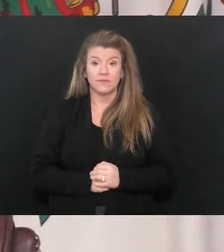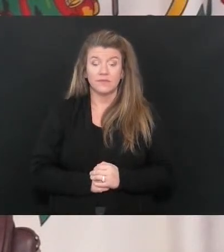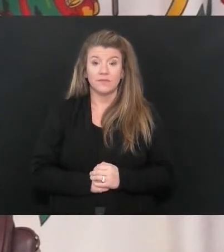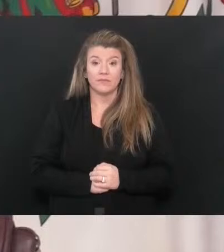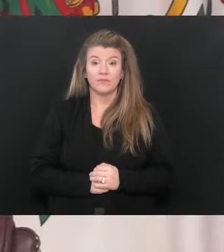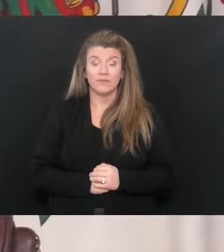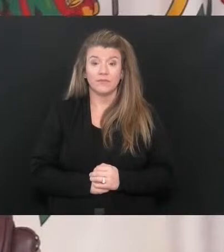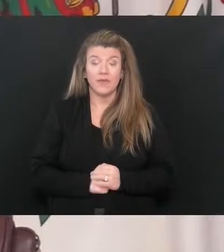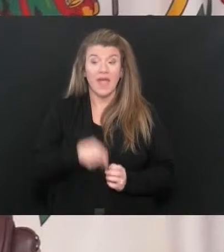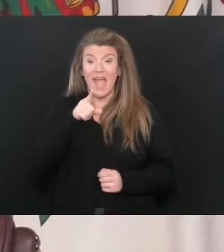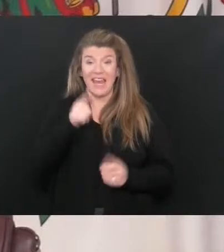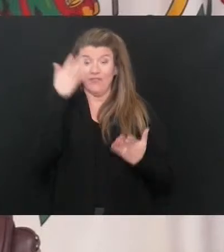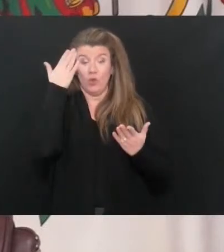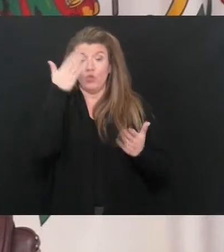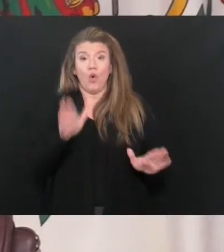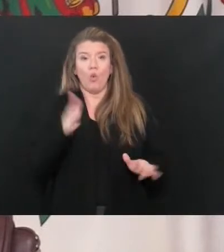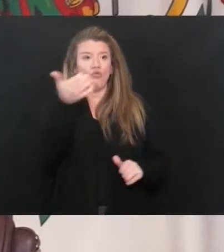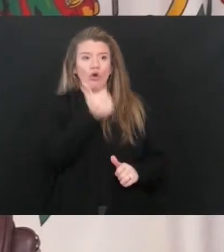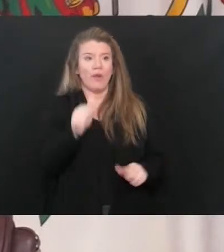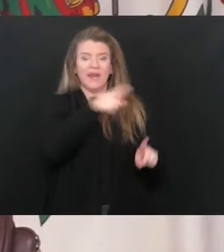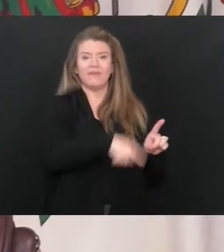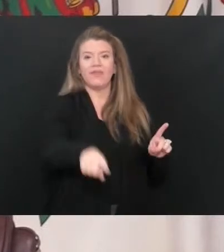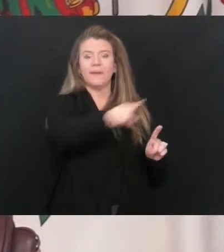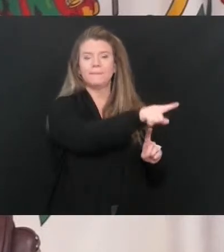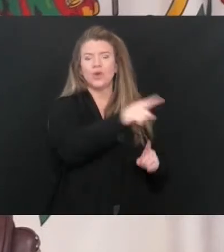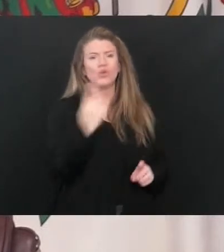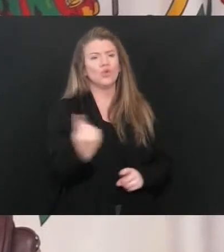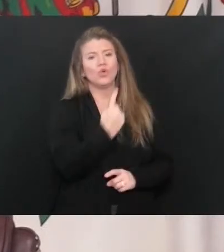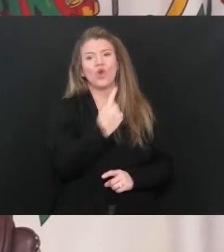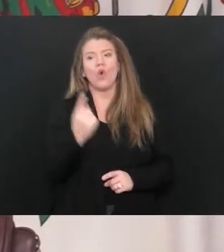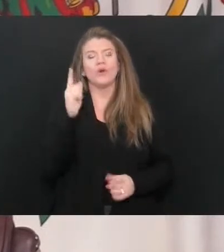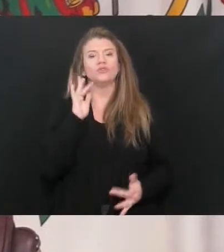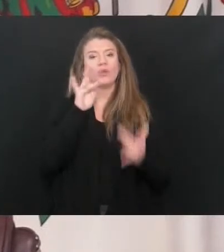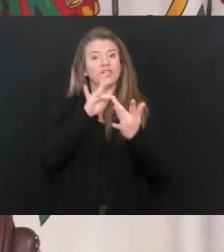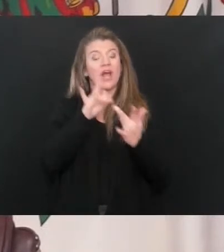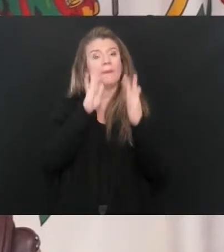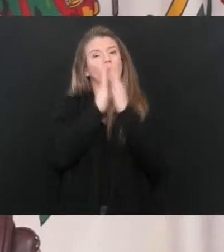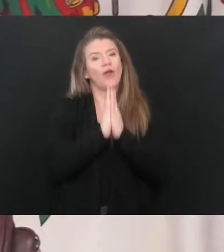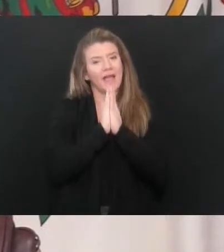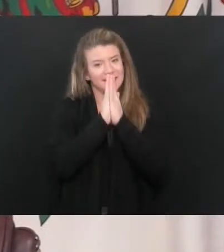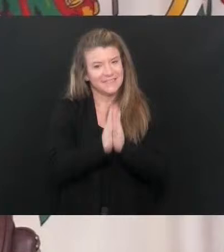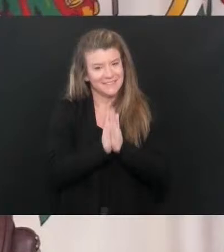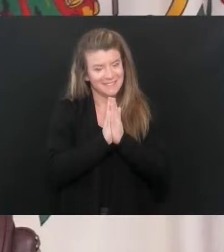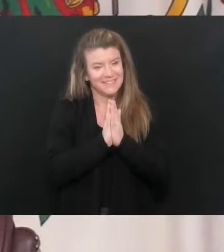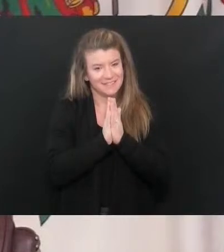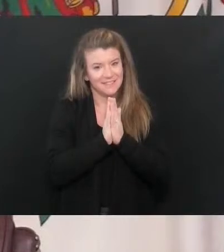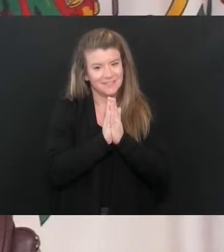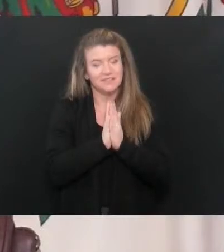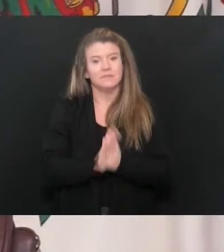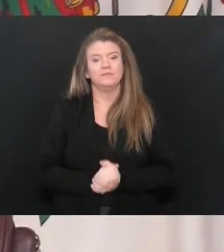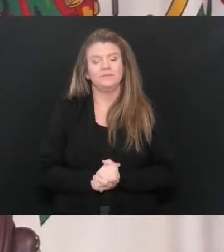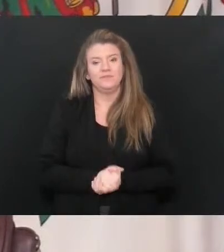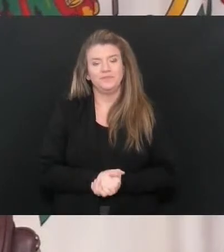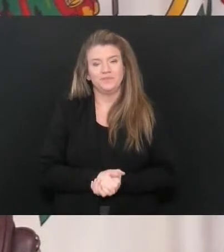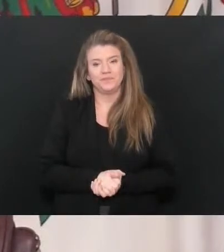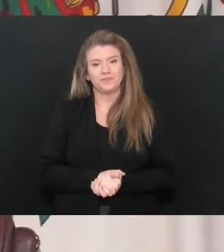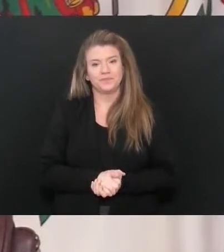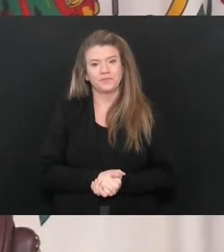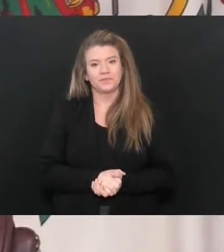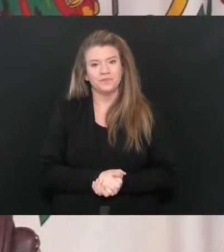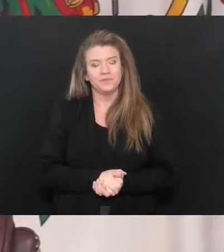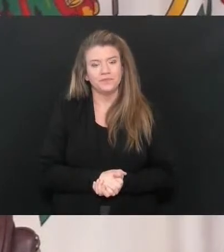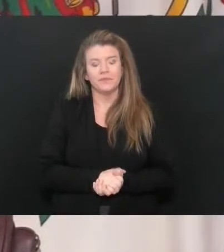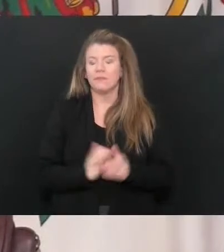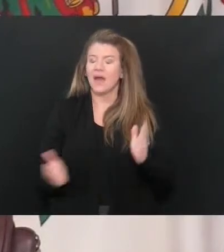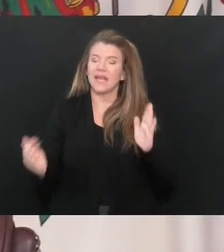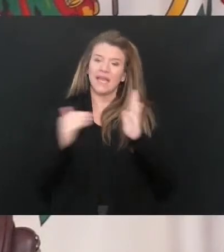if you don't know them or whatever, you can always reach out in prayer. So again, I